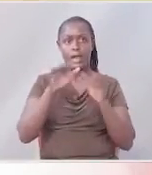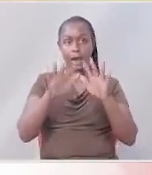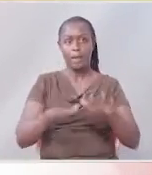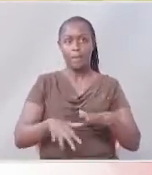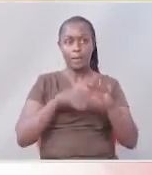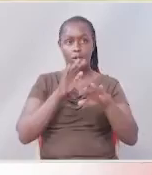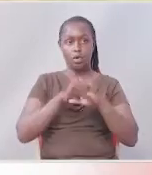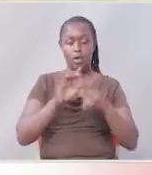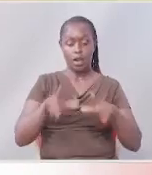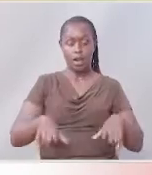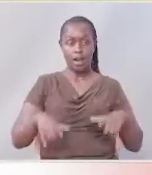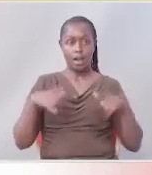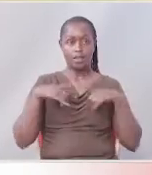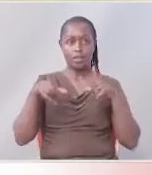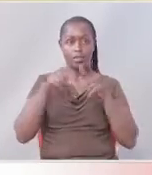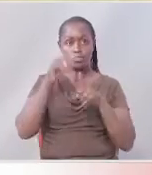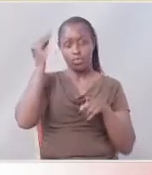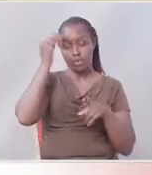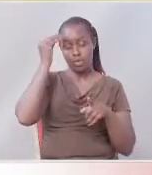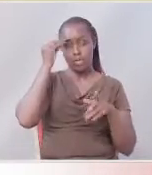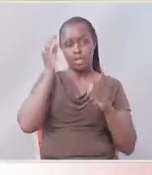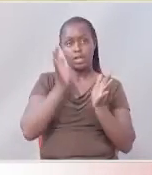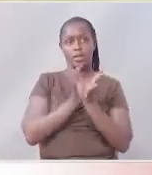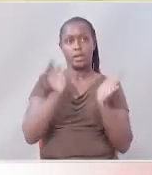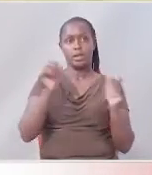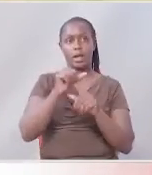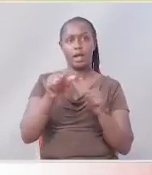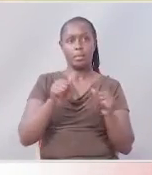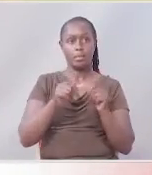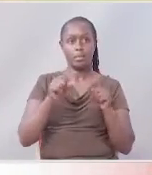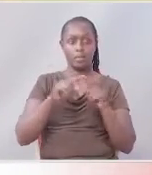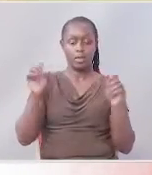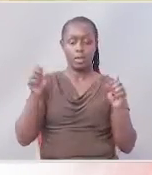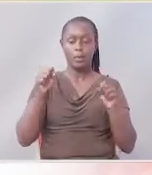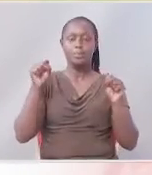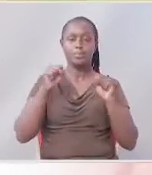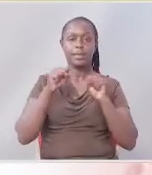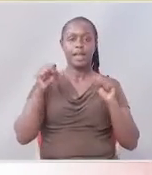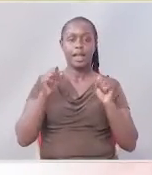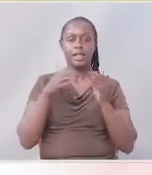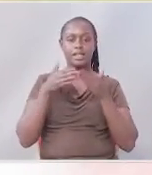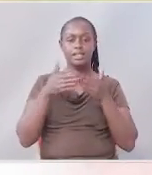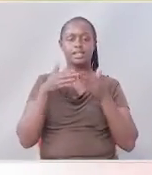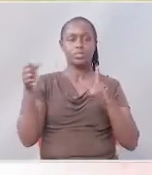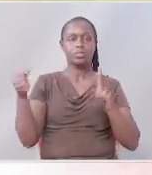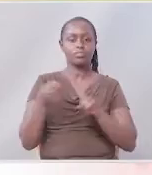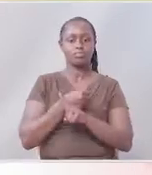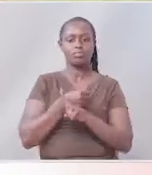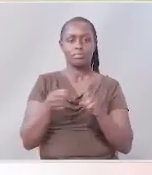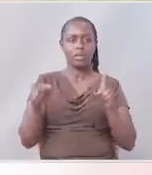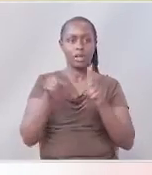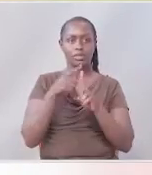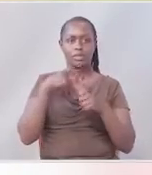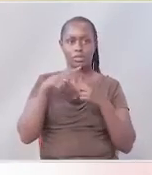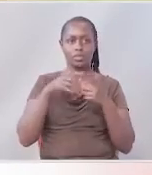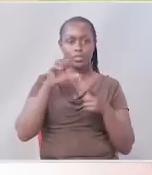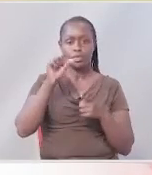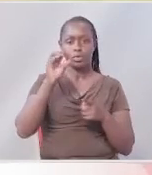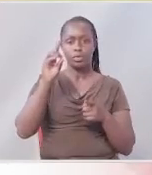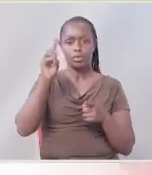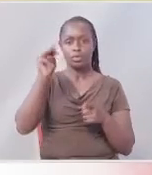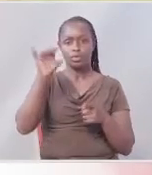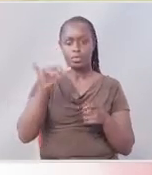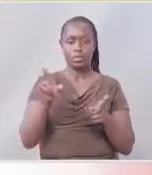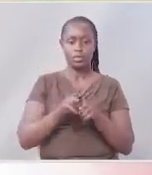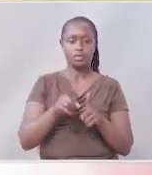online, educating the public about the Sexual Offences Act, educating them that sodomy is also a form of gender-based violence.